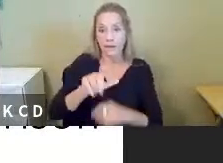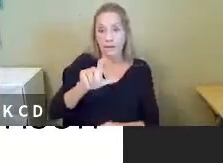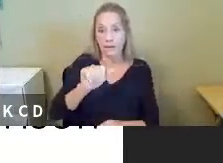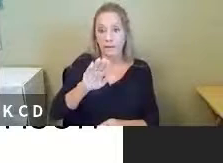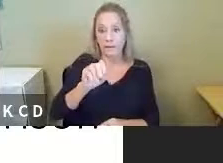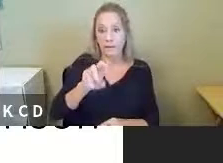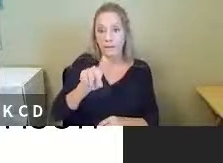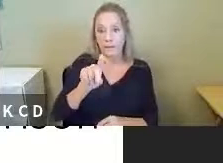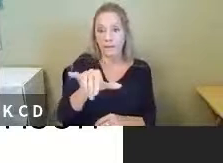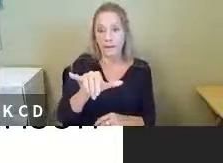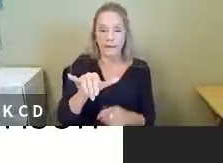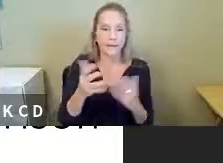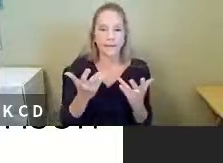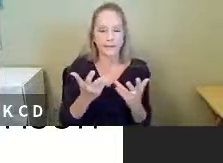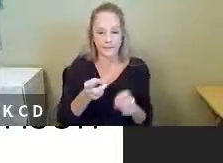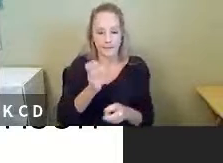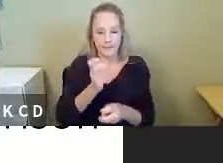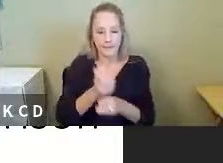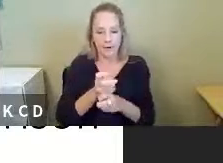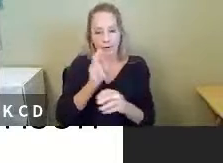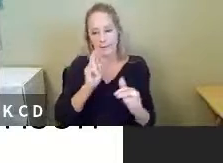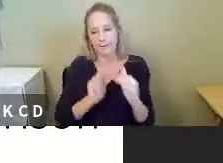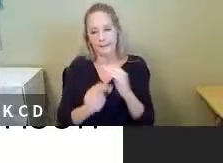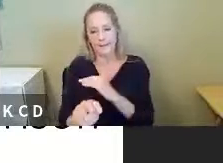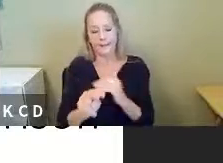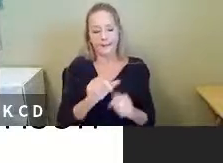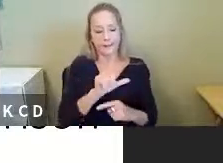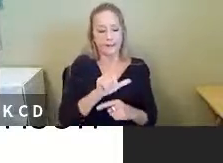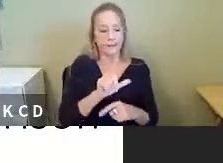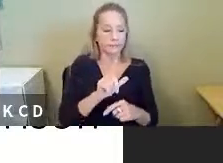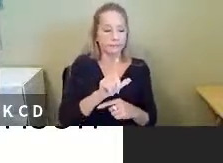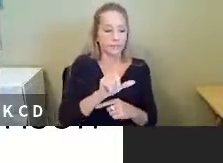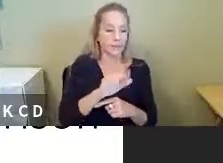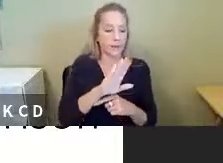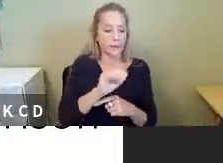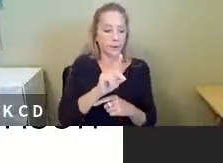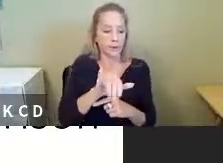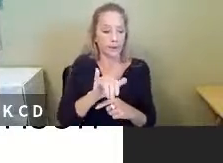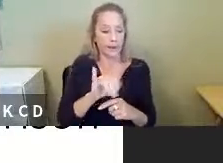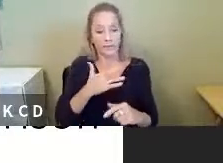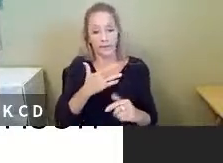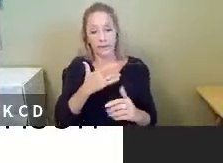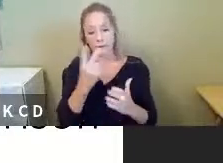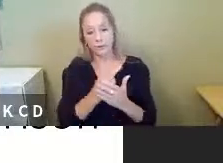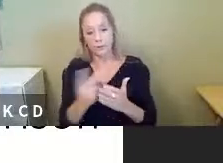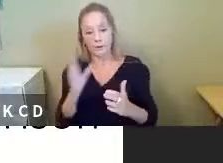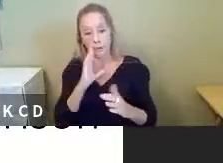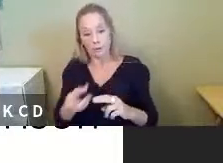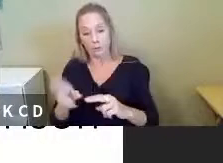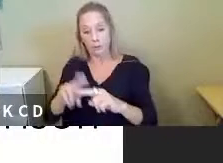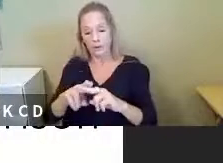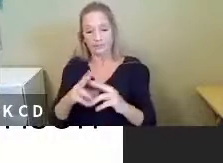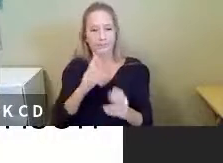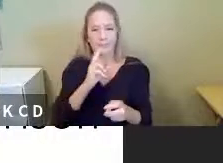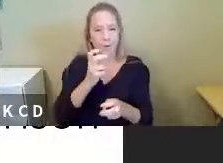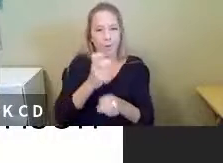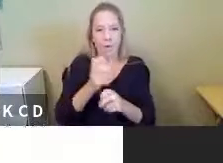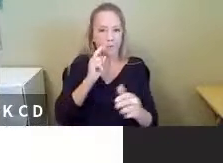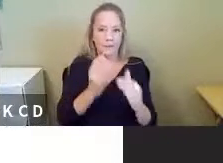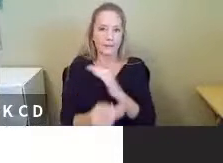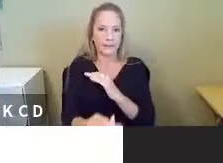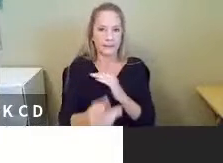can't perfectly time or predict any of these things, but it would be in the general range that you might expect. Next slide,